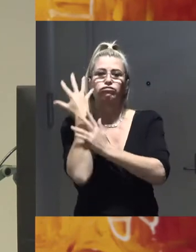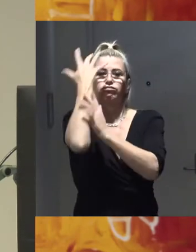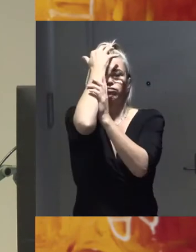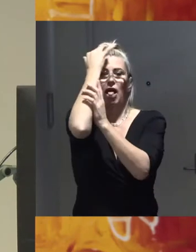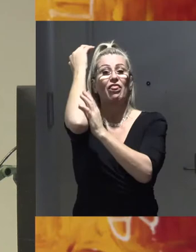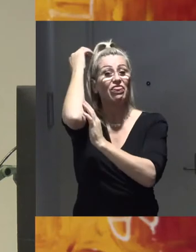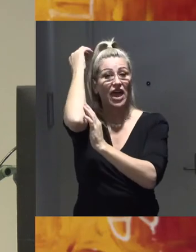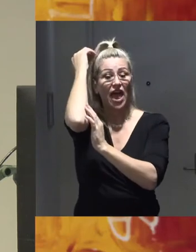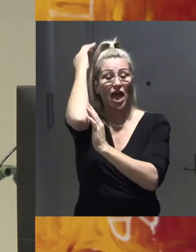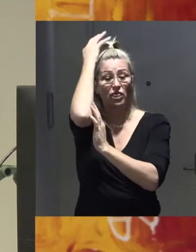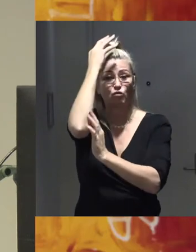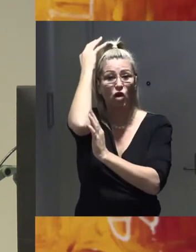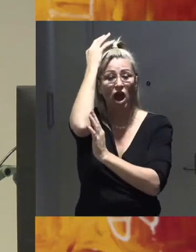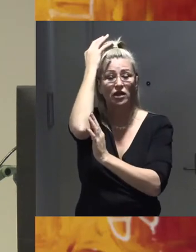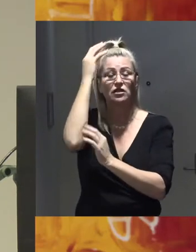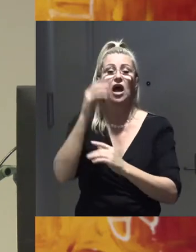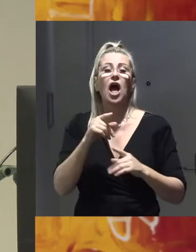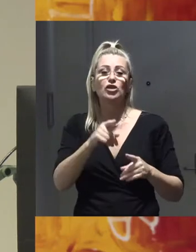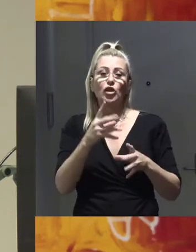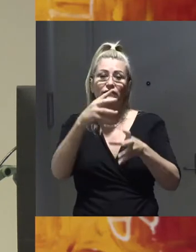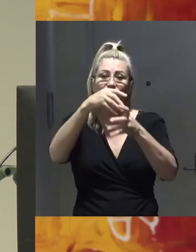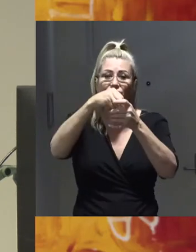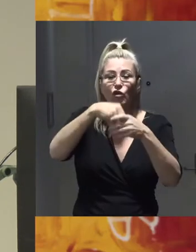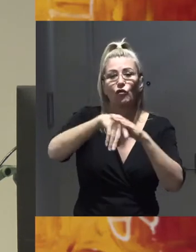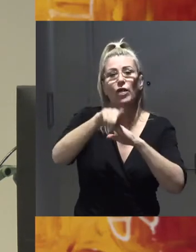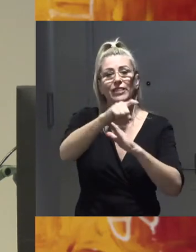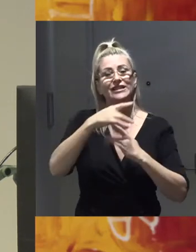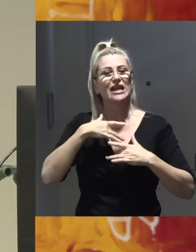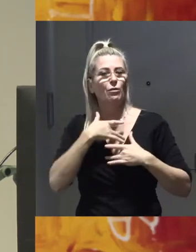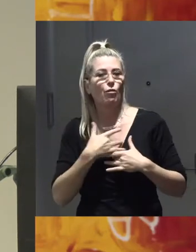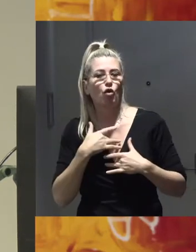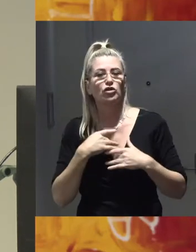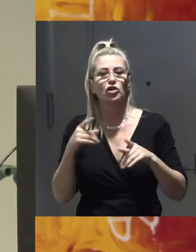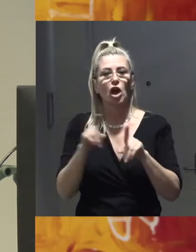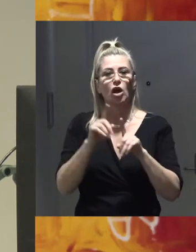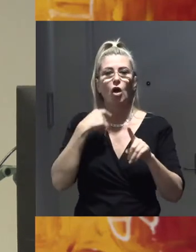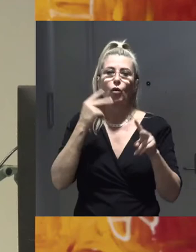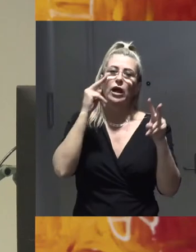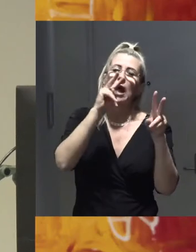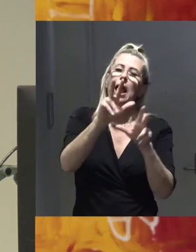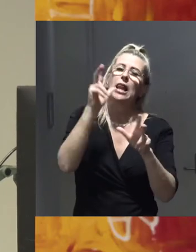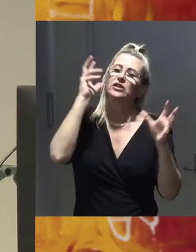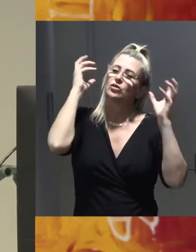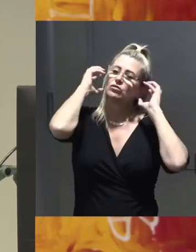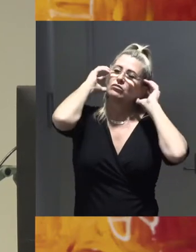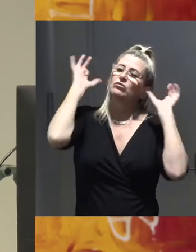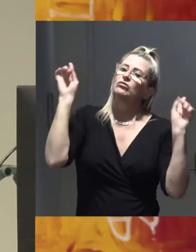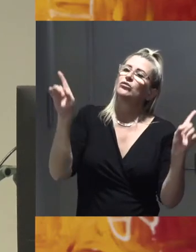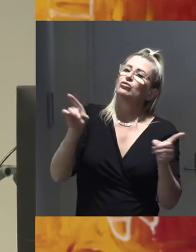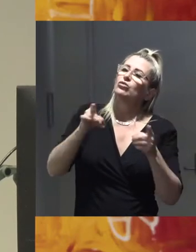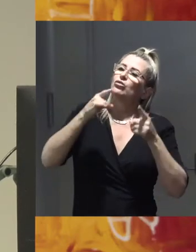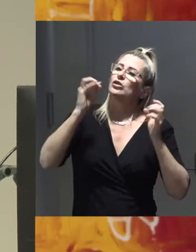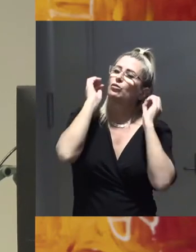Engaging in experiences that elicit these emotions, such as when we are absorbed in beautiful music, nature, or